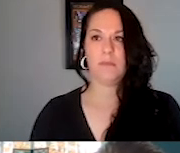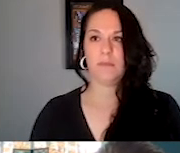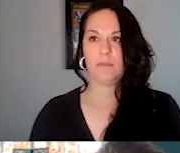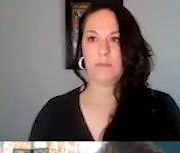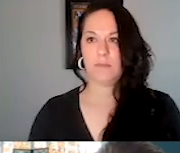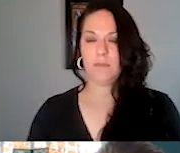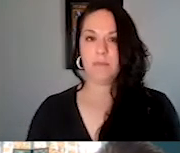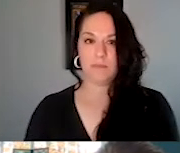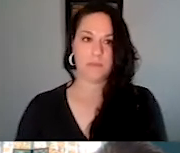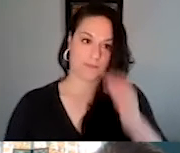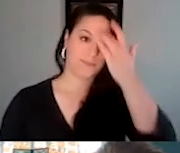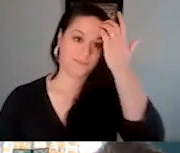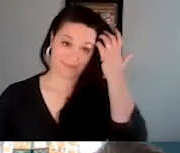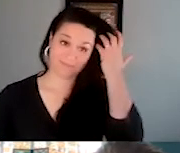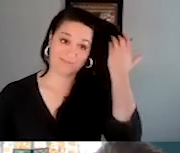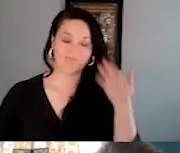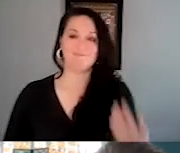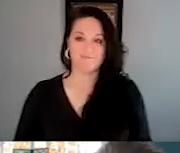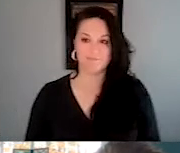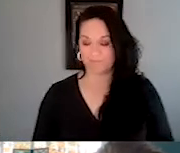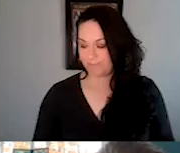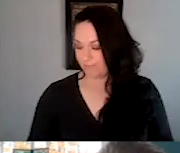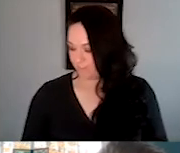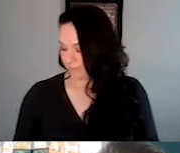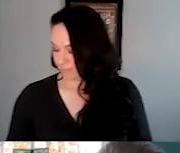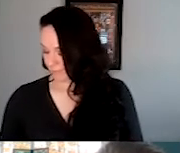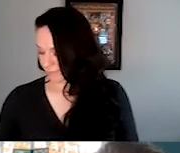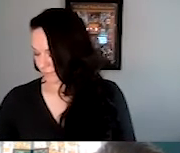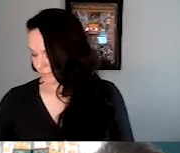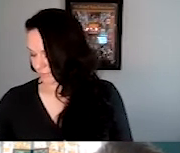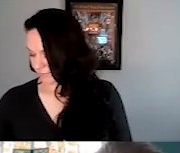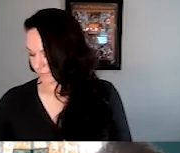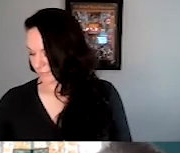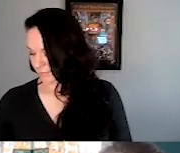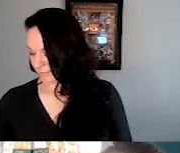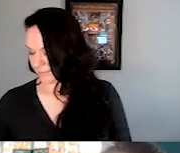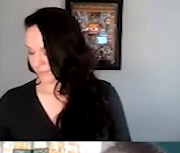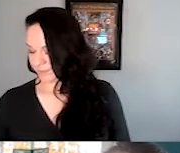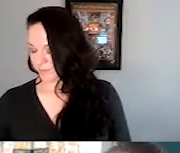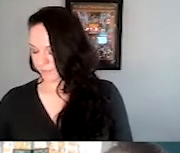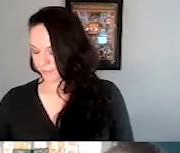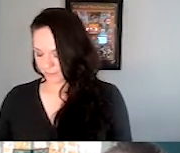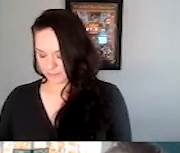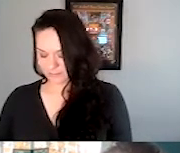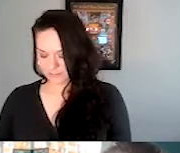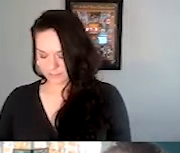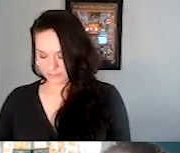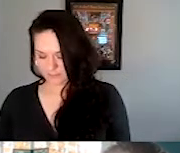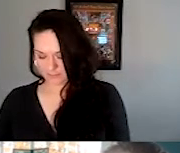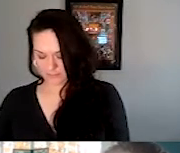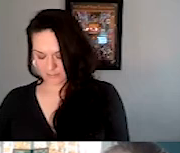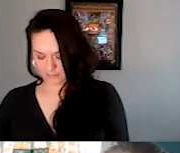are seeing this pop up in gas stations, in convenience stores, in tobacco shops, in CBD shops. This